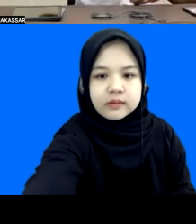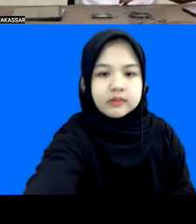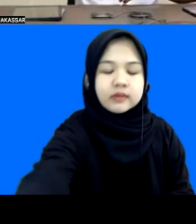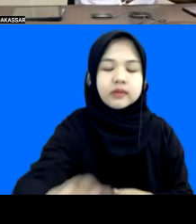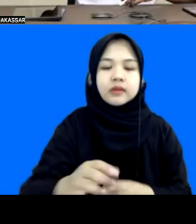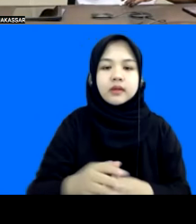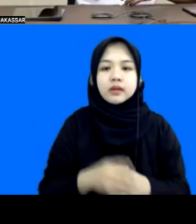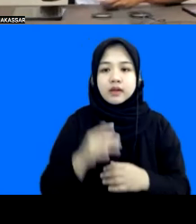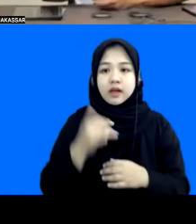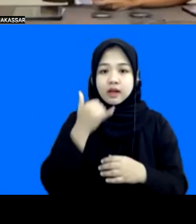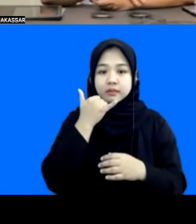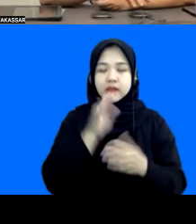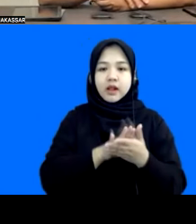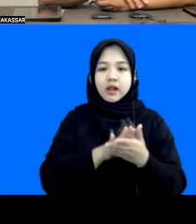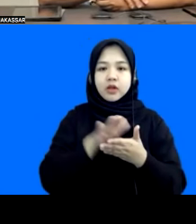a